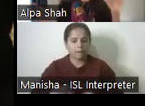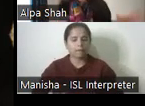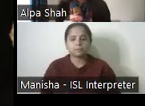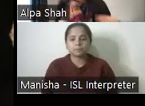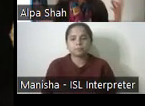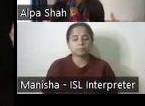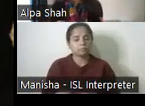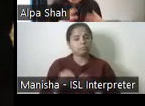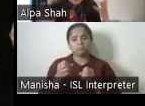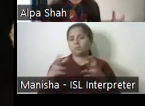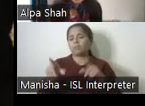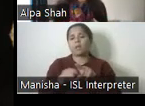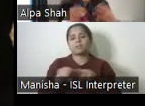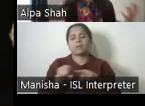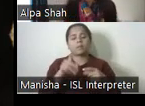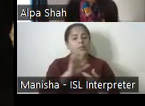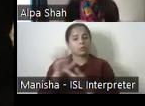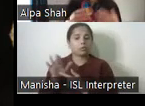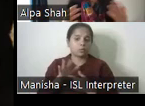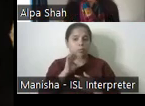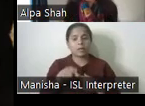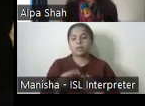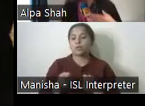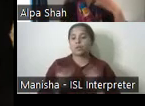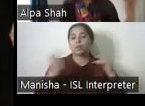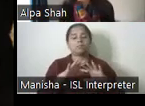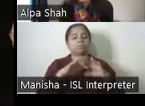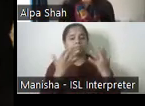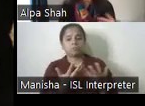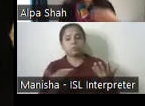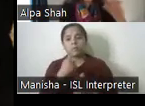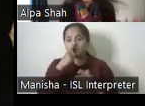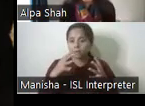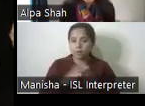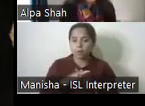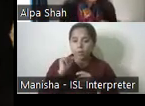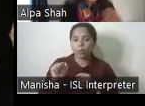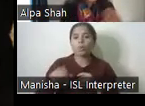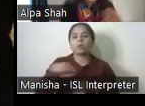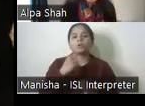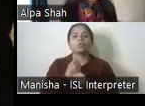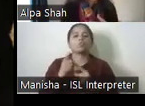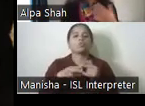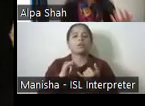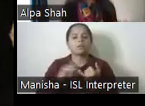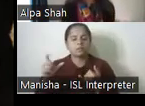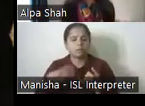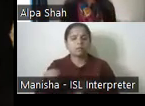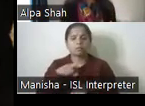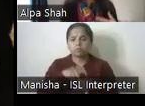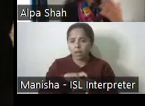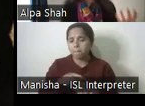Lots of kind of examples of rituals, the women's hunt, the Jenisikar amongst the Oran, for